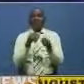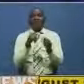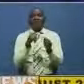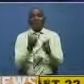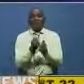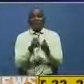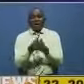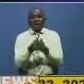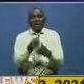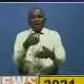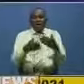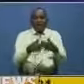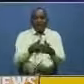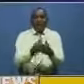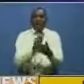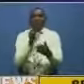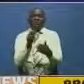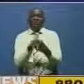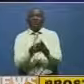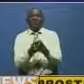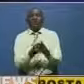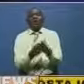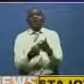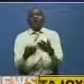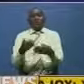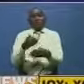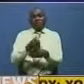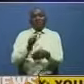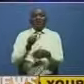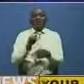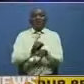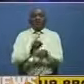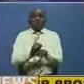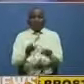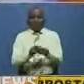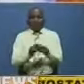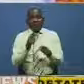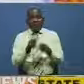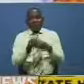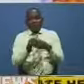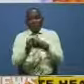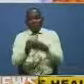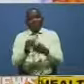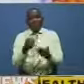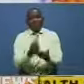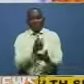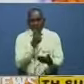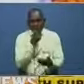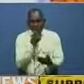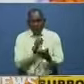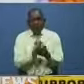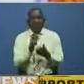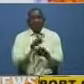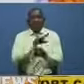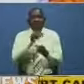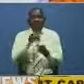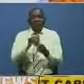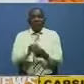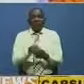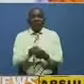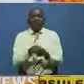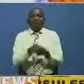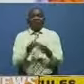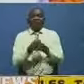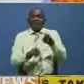about steps being taken to reposition the corporation as the lead broadcaster in the country. They include